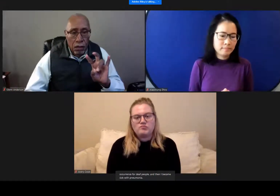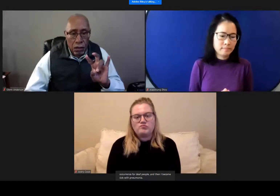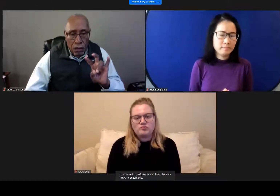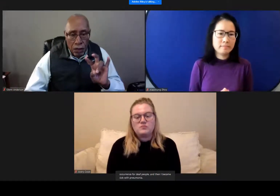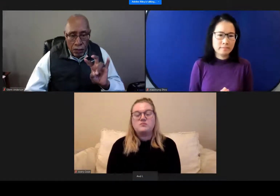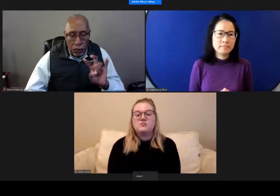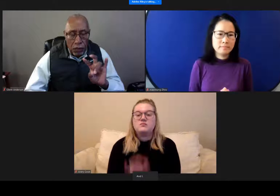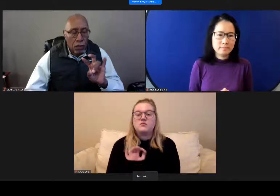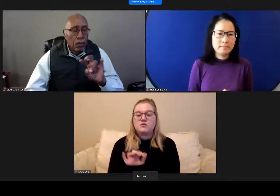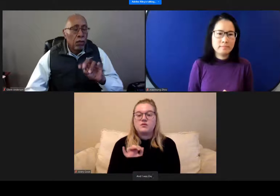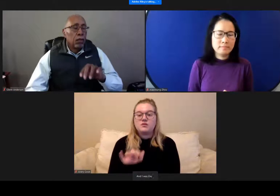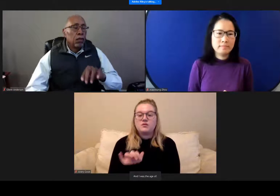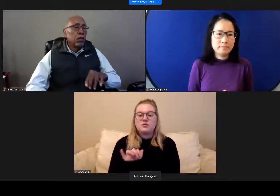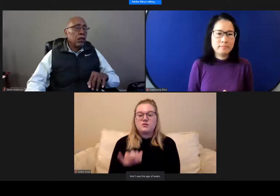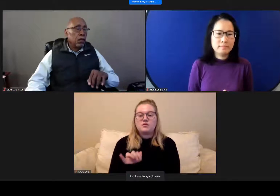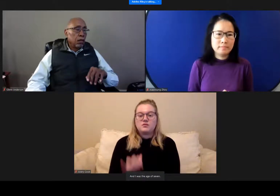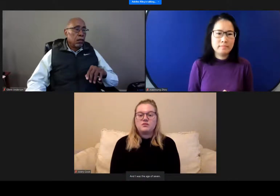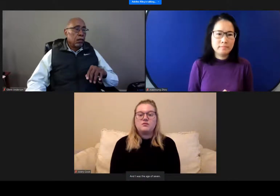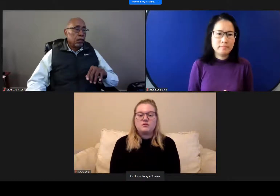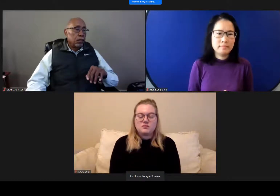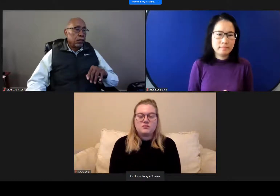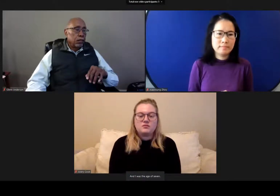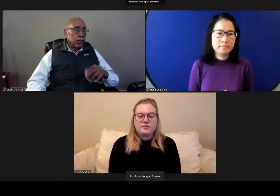when I was the age of 7.